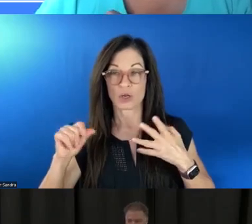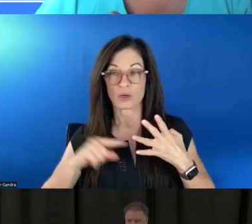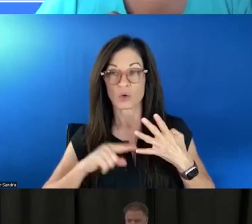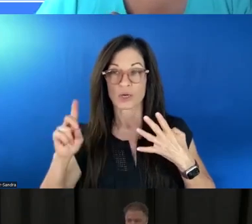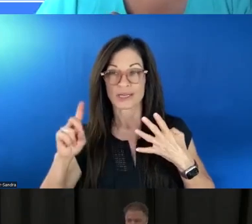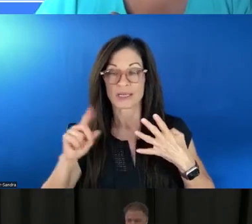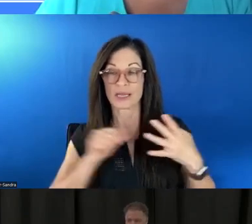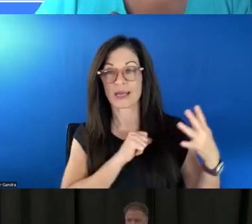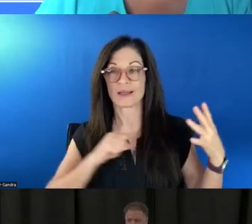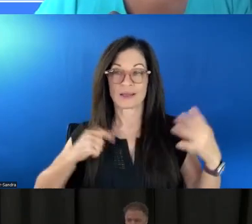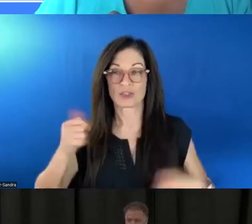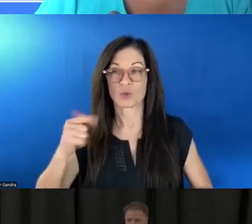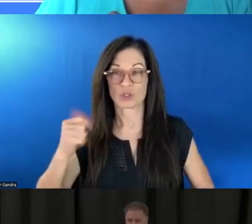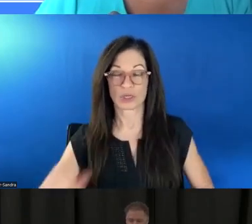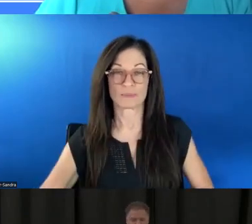Atlanta, Georgia.